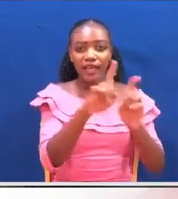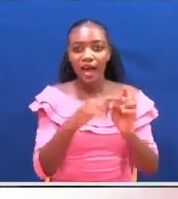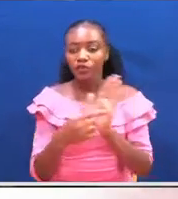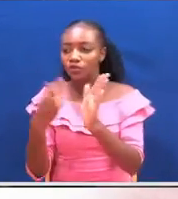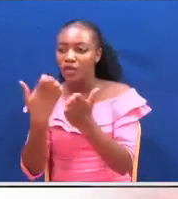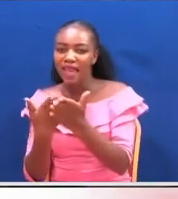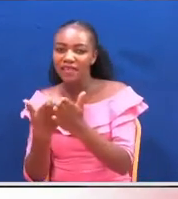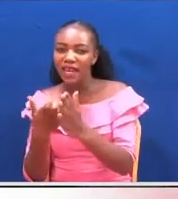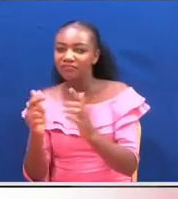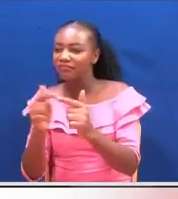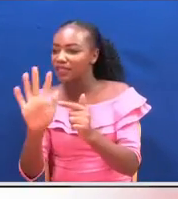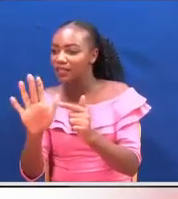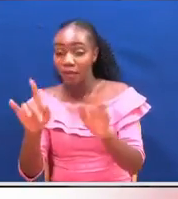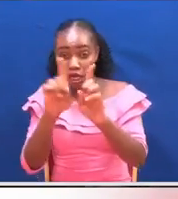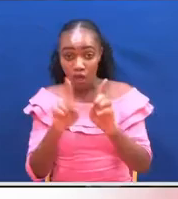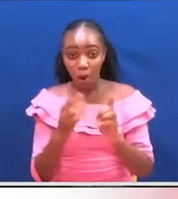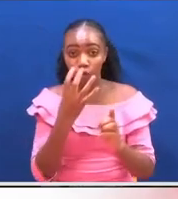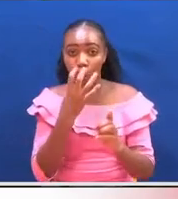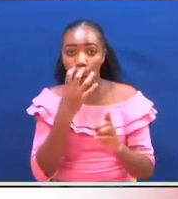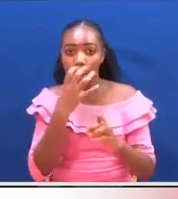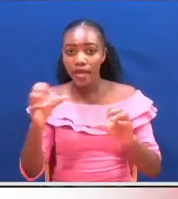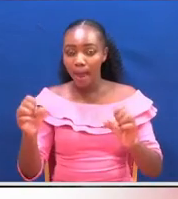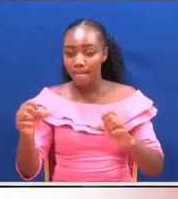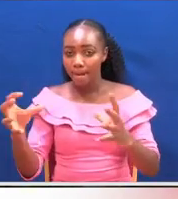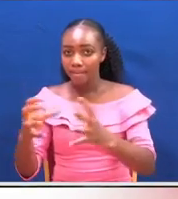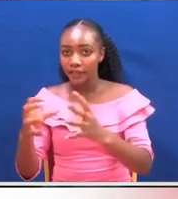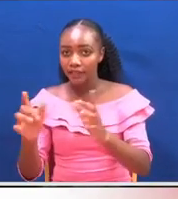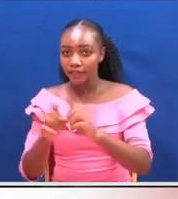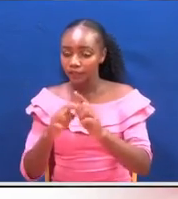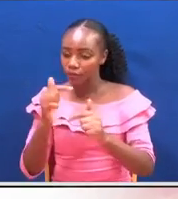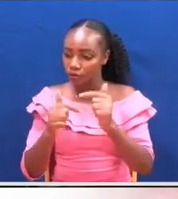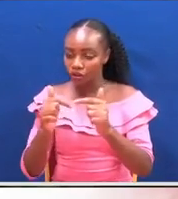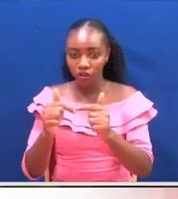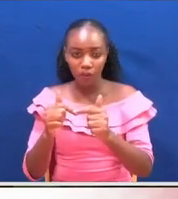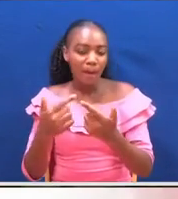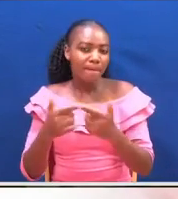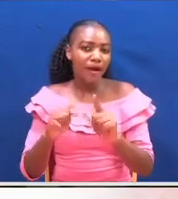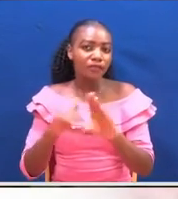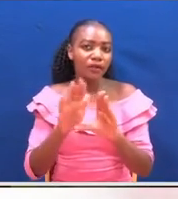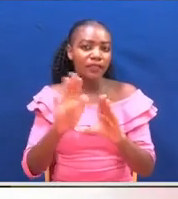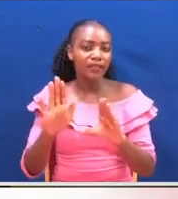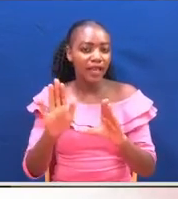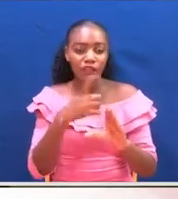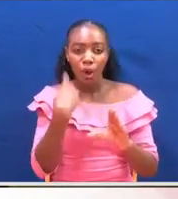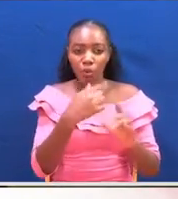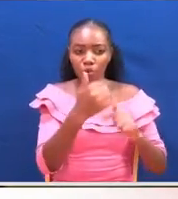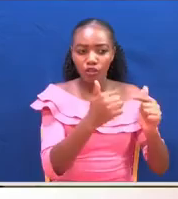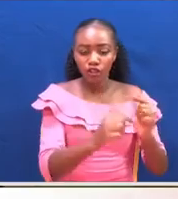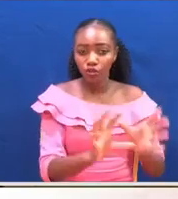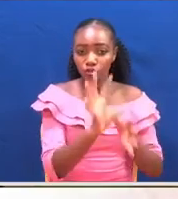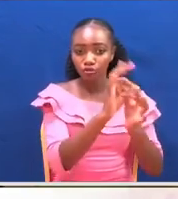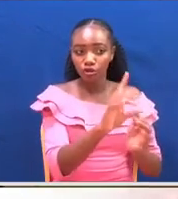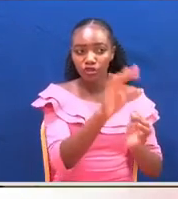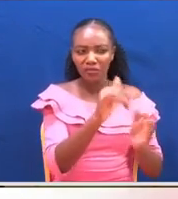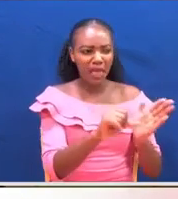them, ODM, on the other hand, has remained tight-lipped over its members affiliated to UDA. They continue to dress in